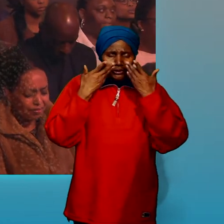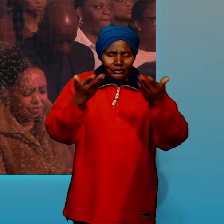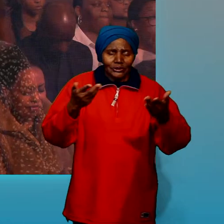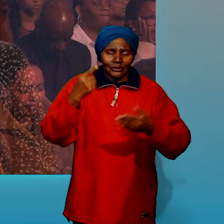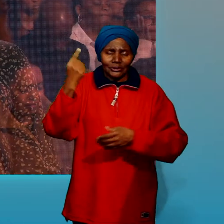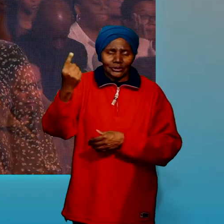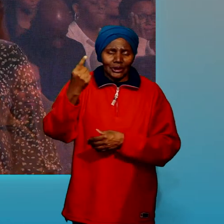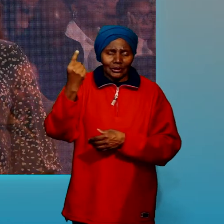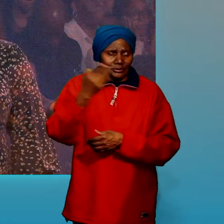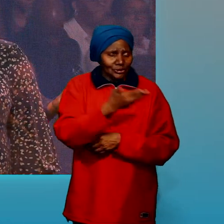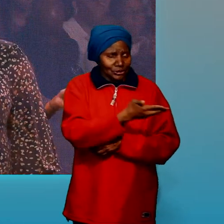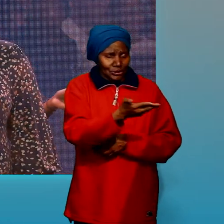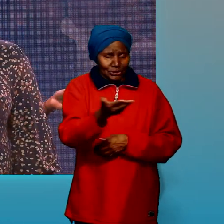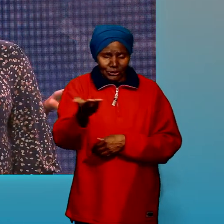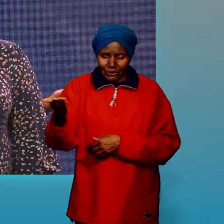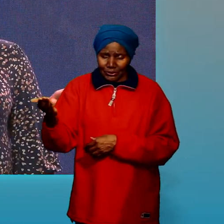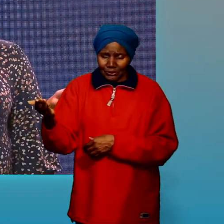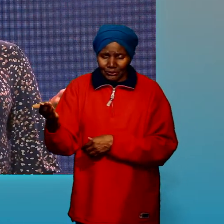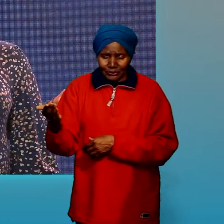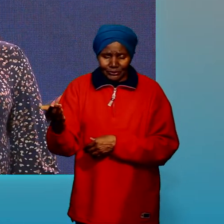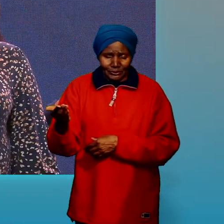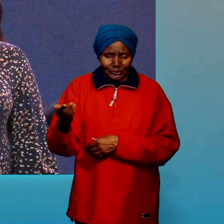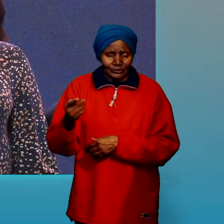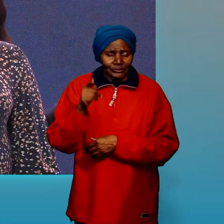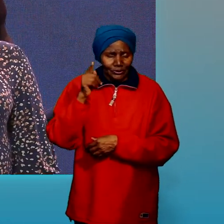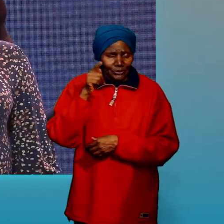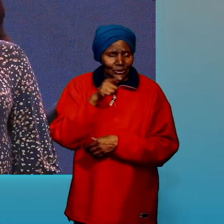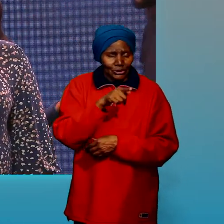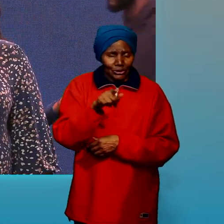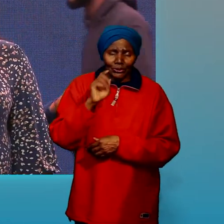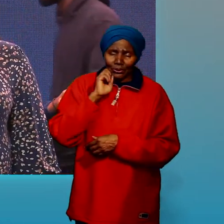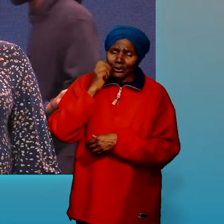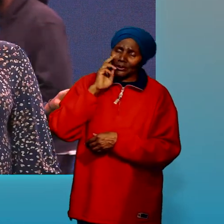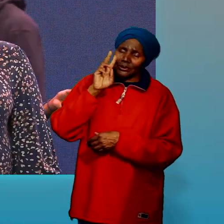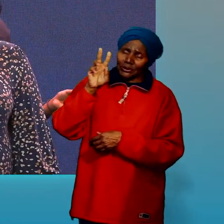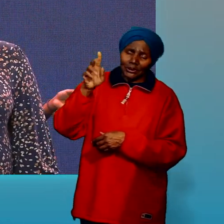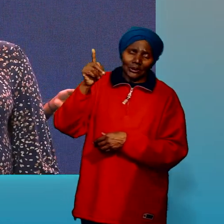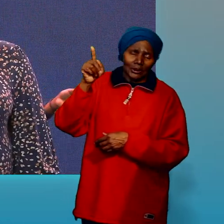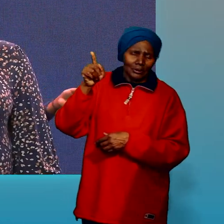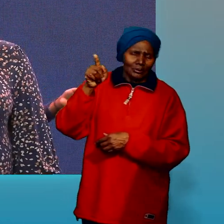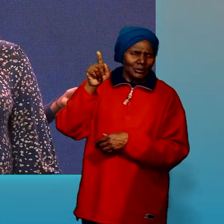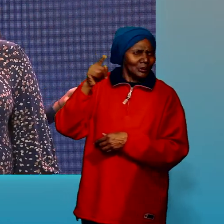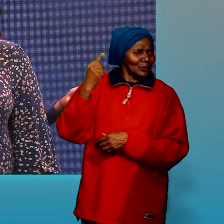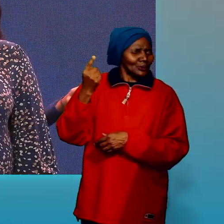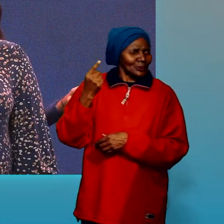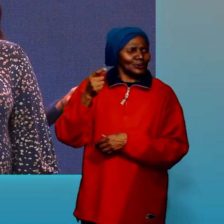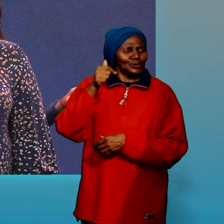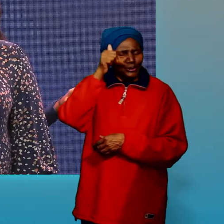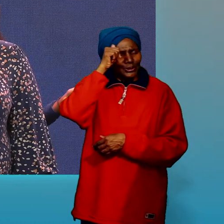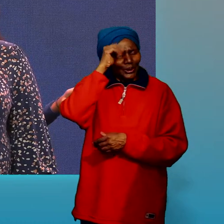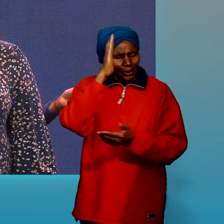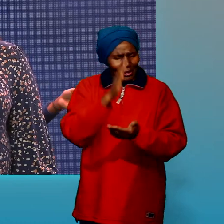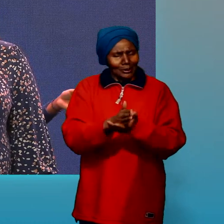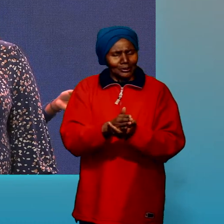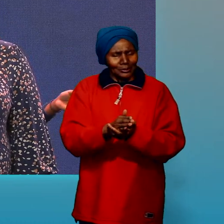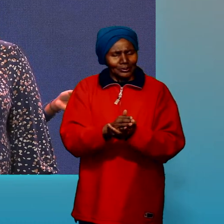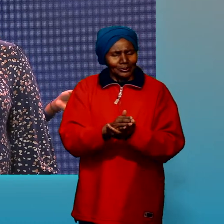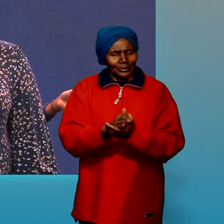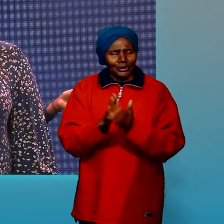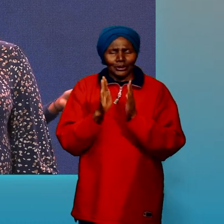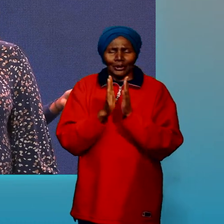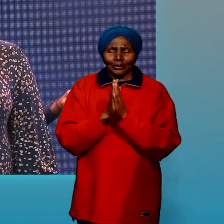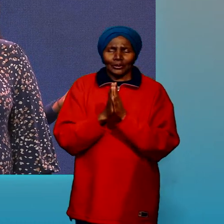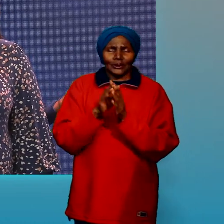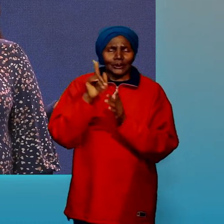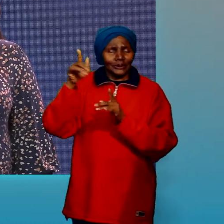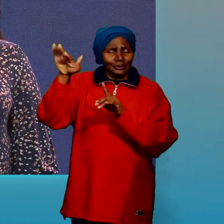to? Who will see him for who he really is? I pray his presence is with you right